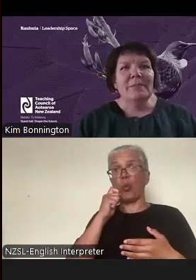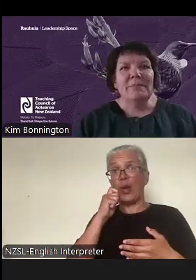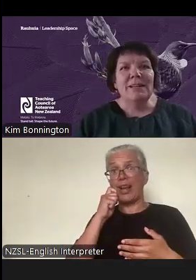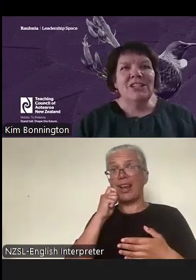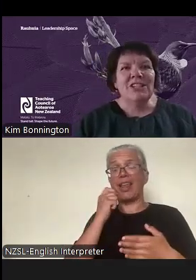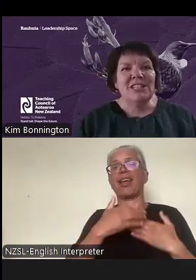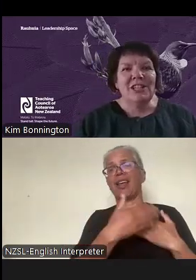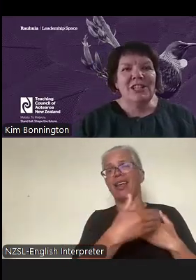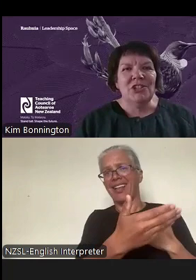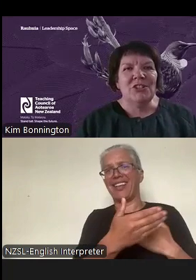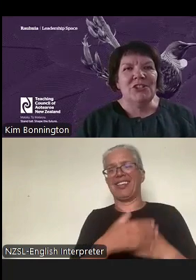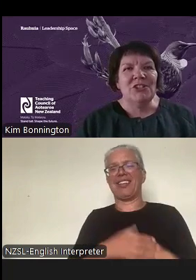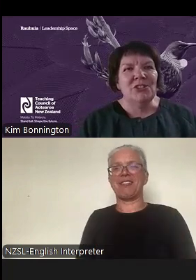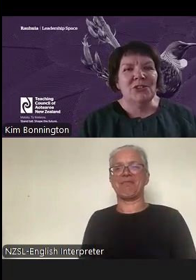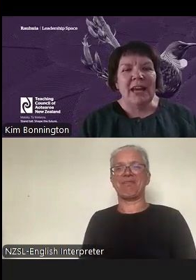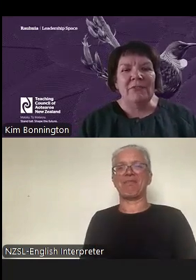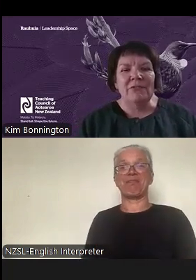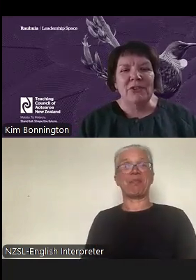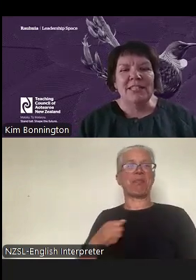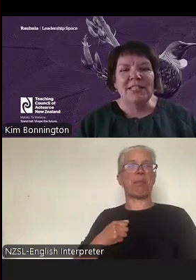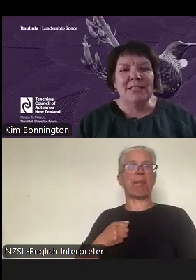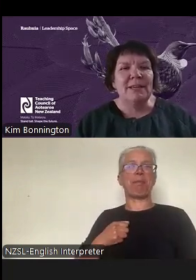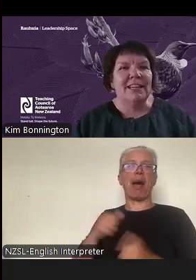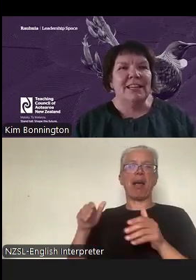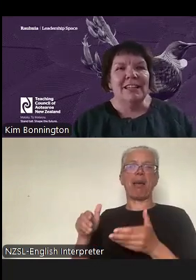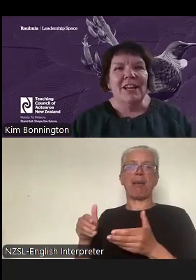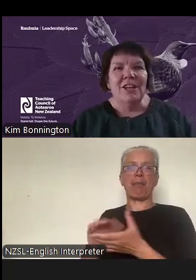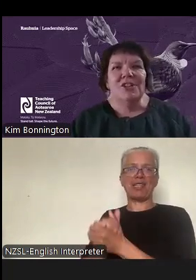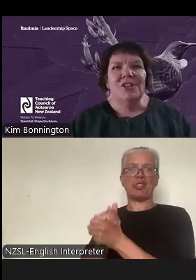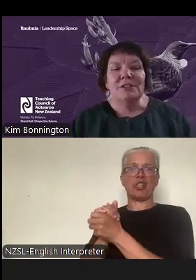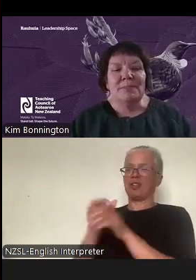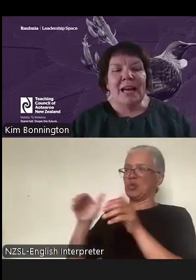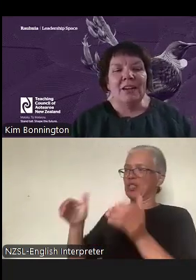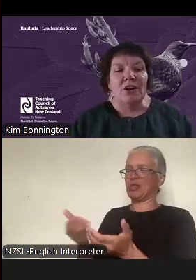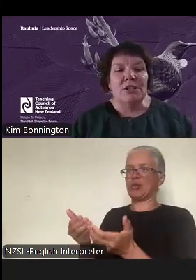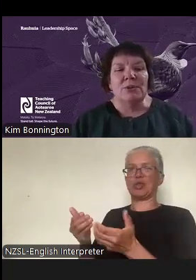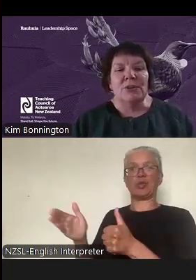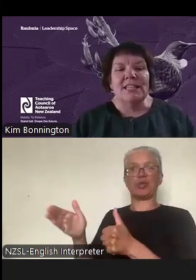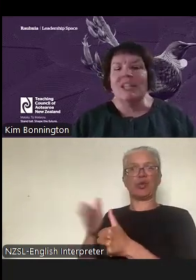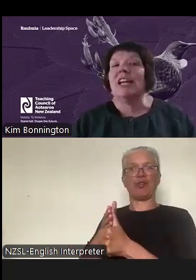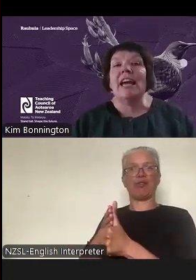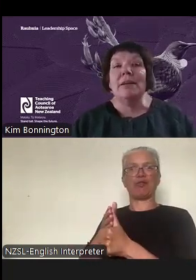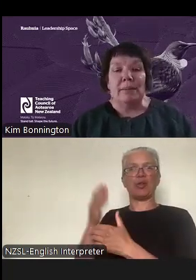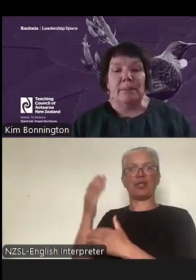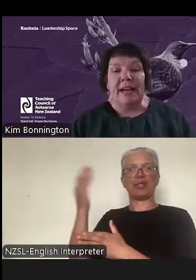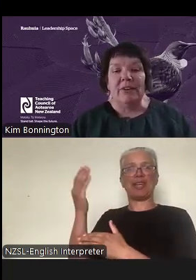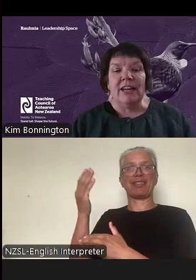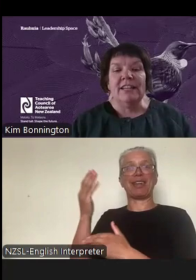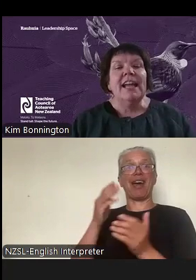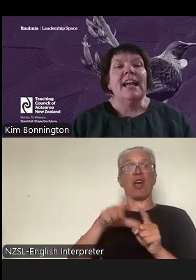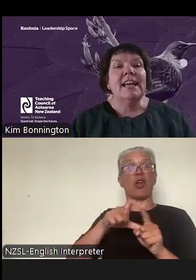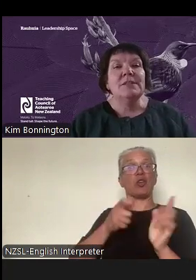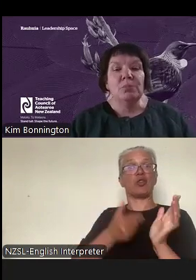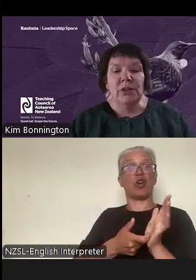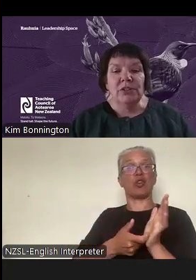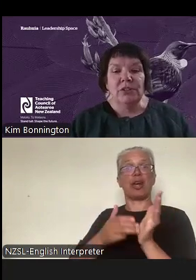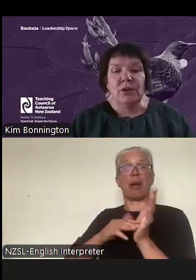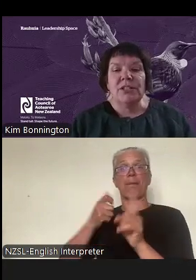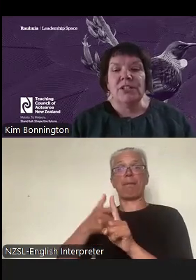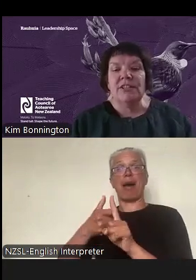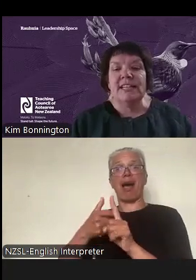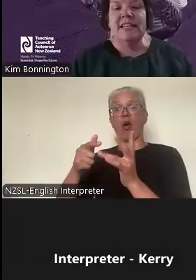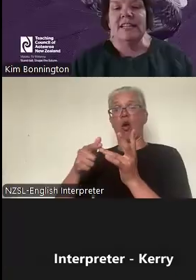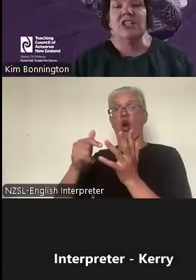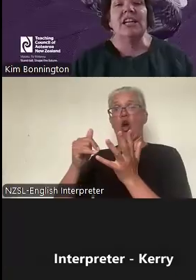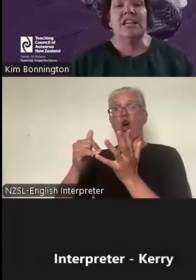It is now my pleasure to introduce you to our first speaker. Dr. Mark Osborne is an educator by background and has worked